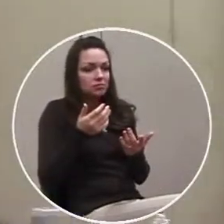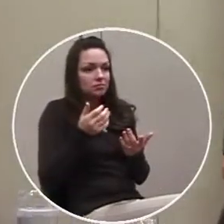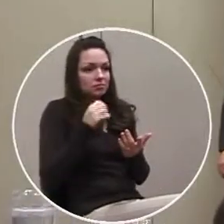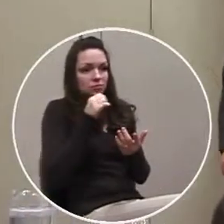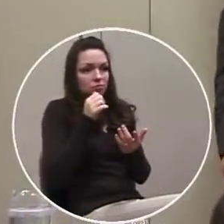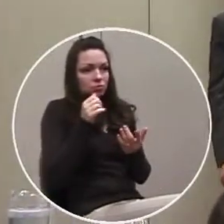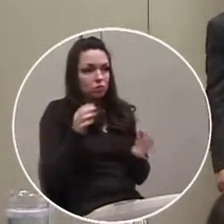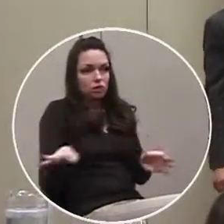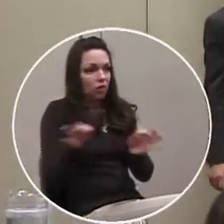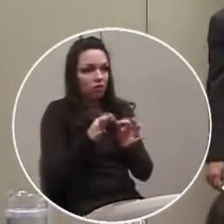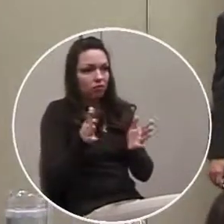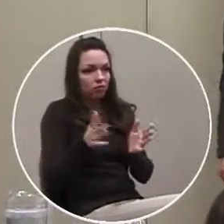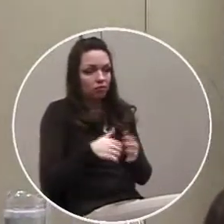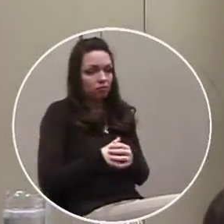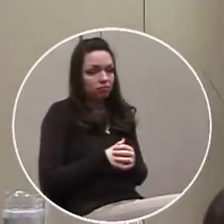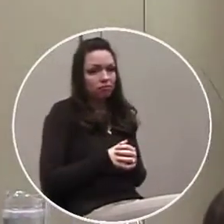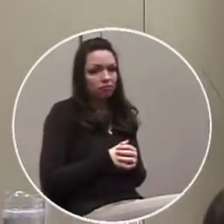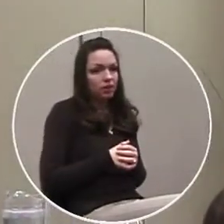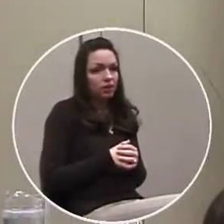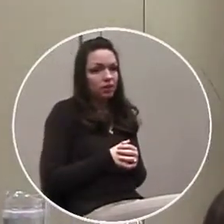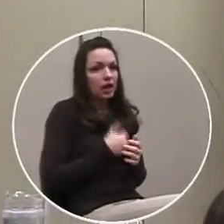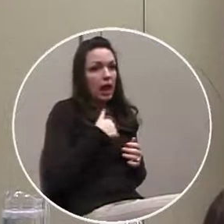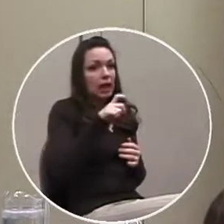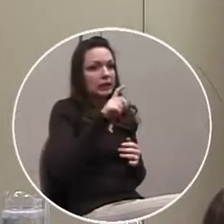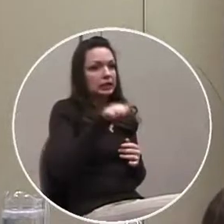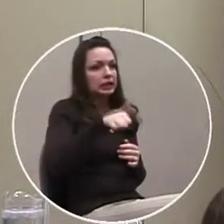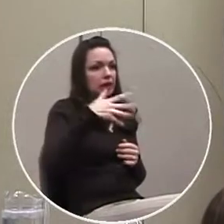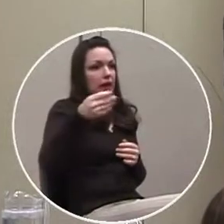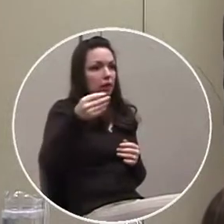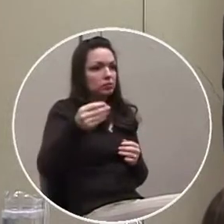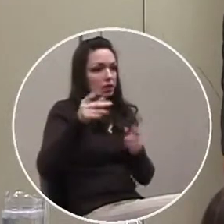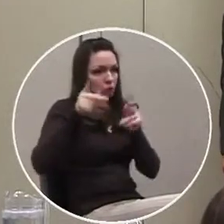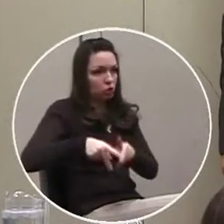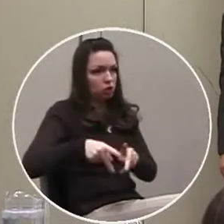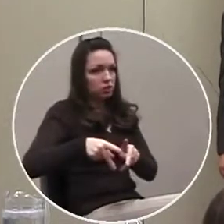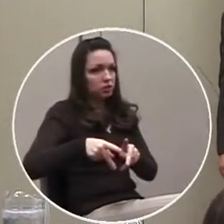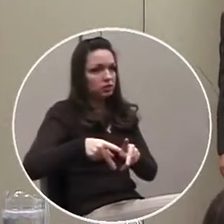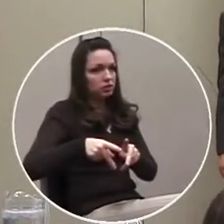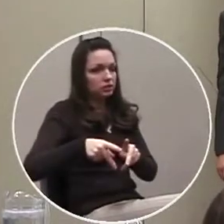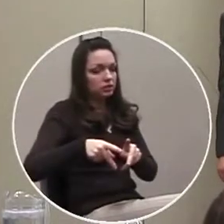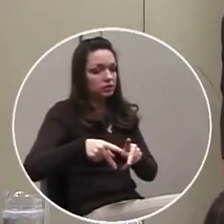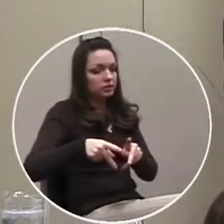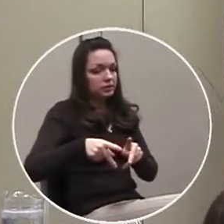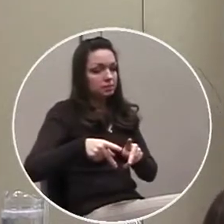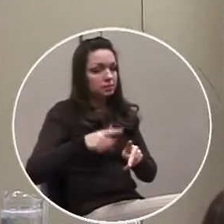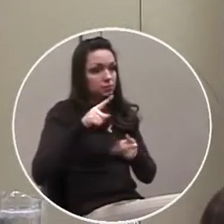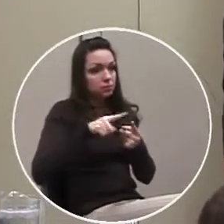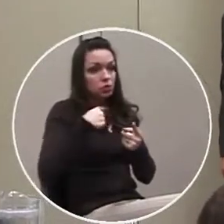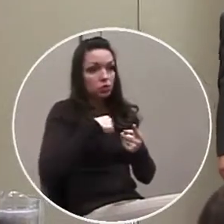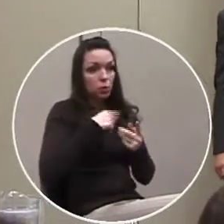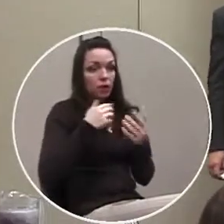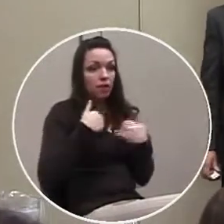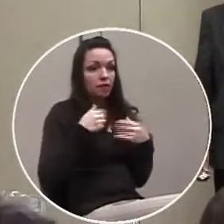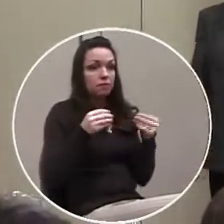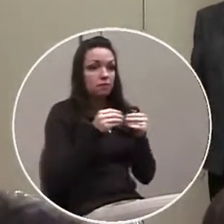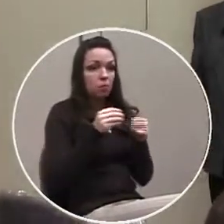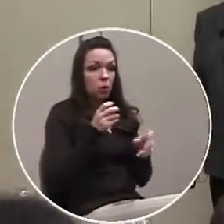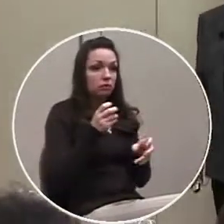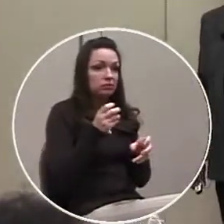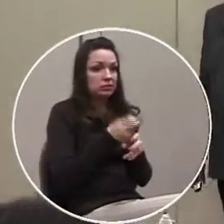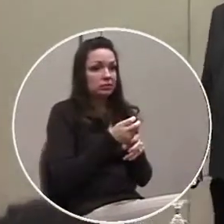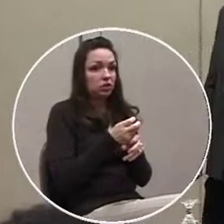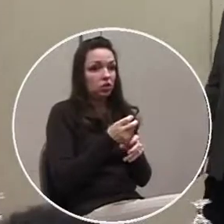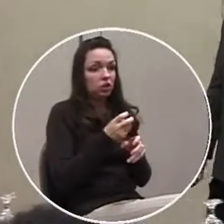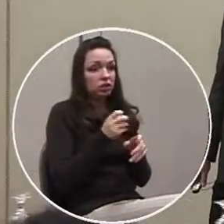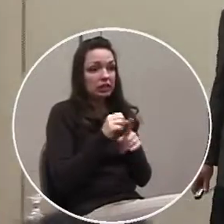to do. I needed an outsider. So in this case, when you have the more difficult cases, having those roles separated